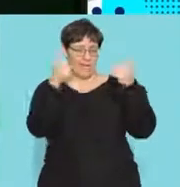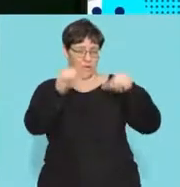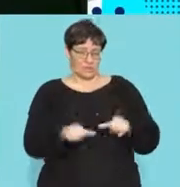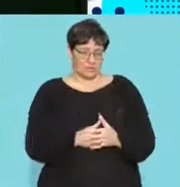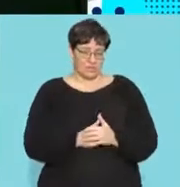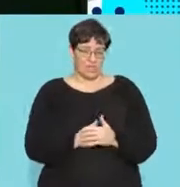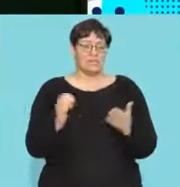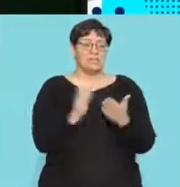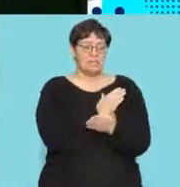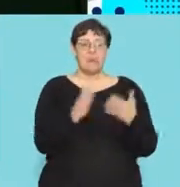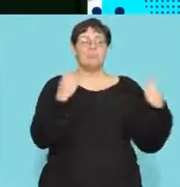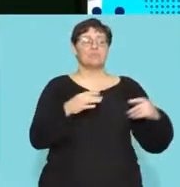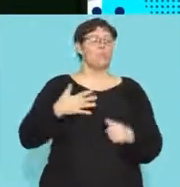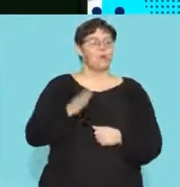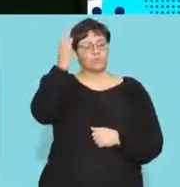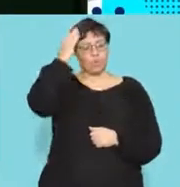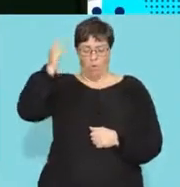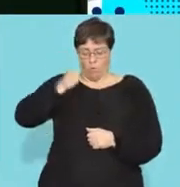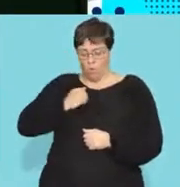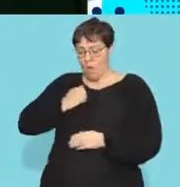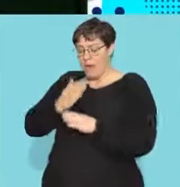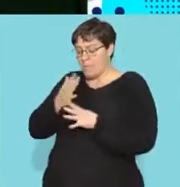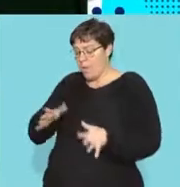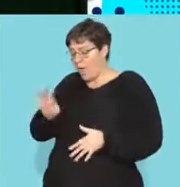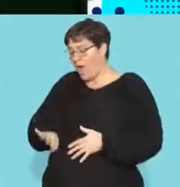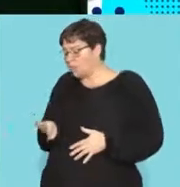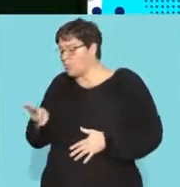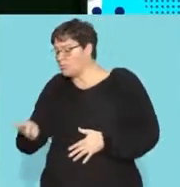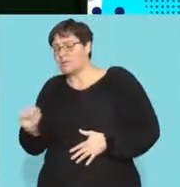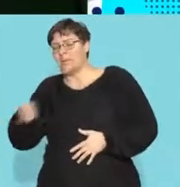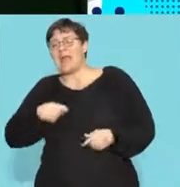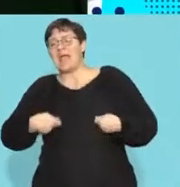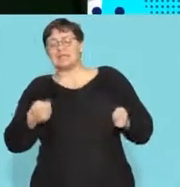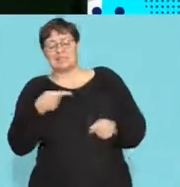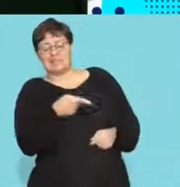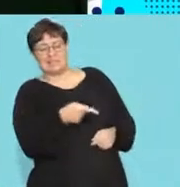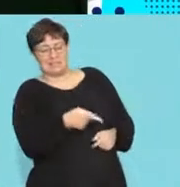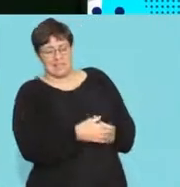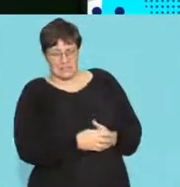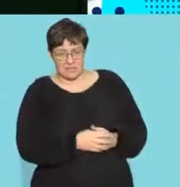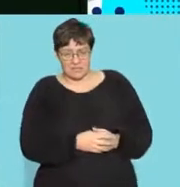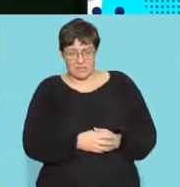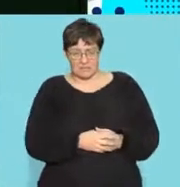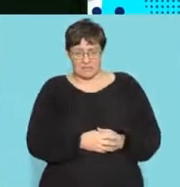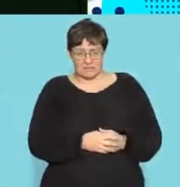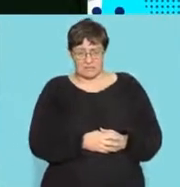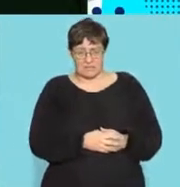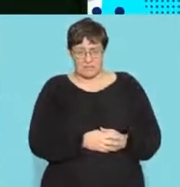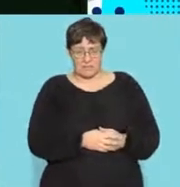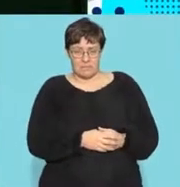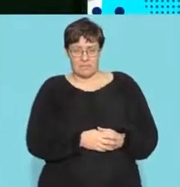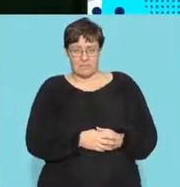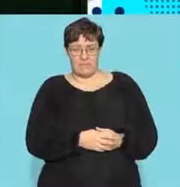a business wants to know what are my expenses in relation to my employee benefits.